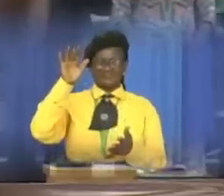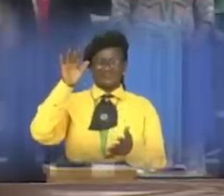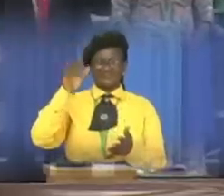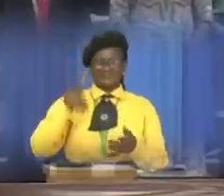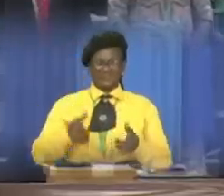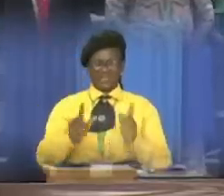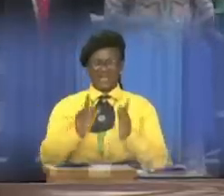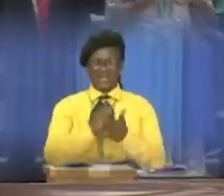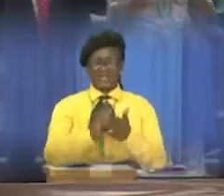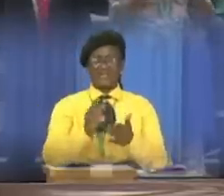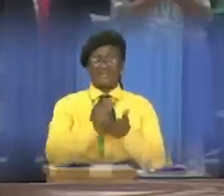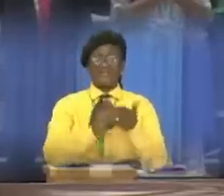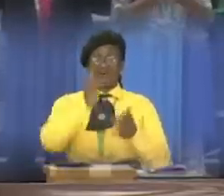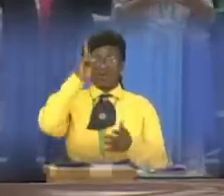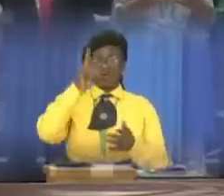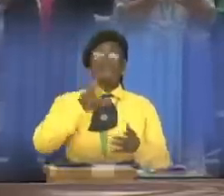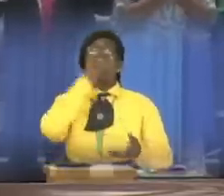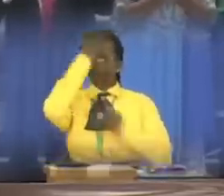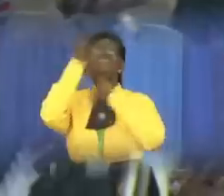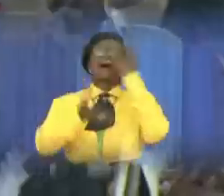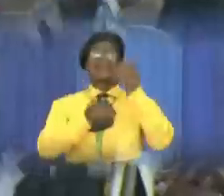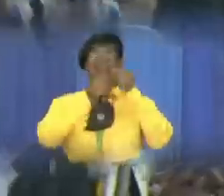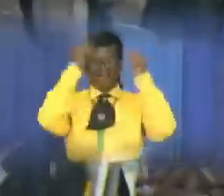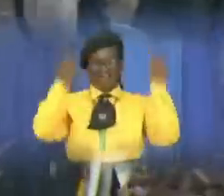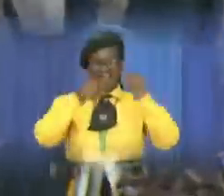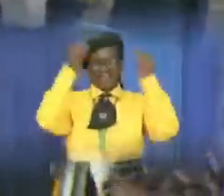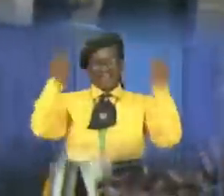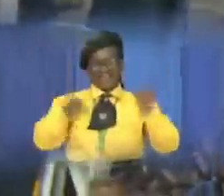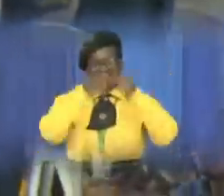Let someone shout hallelujah.